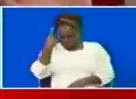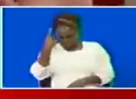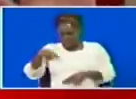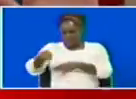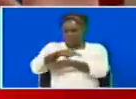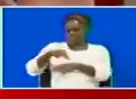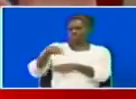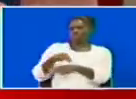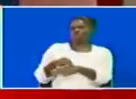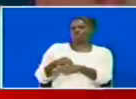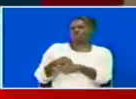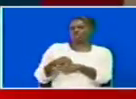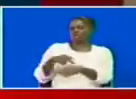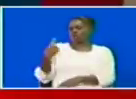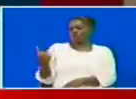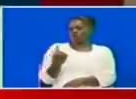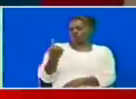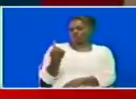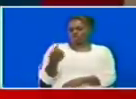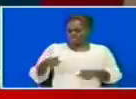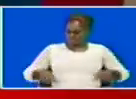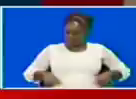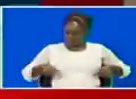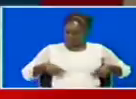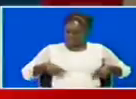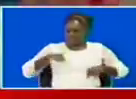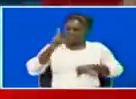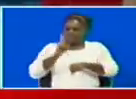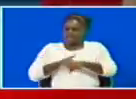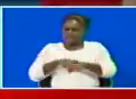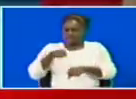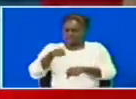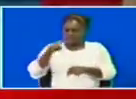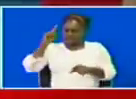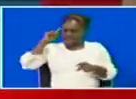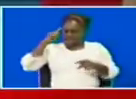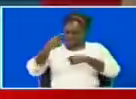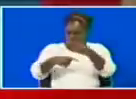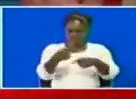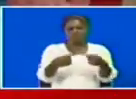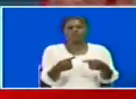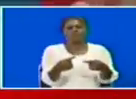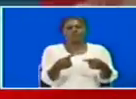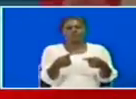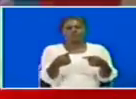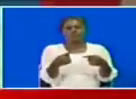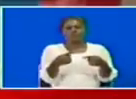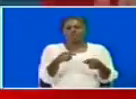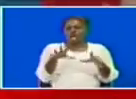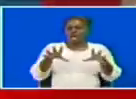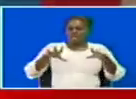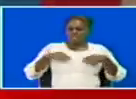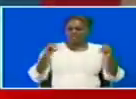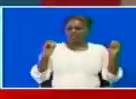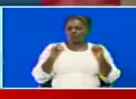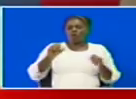a nation is only living as long as it is striving we will no longer accept